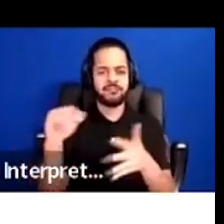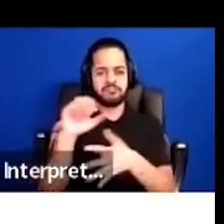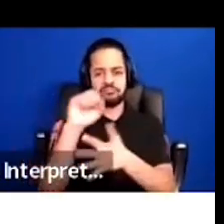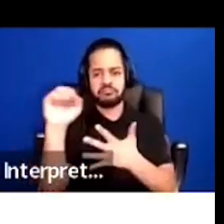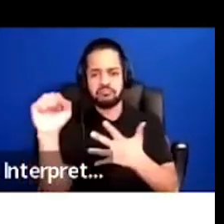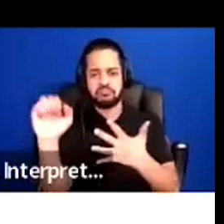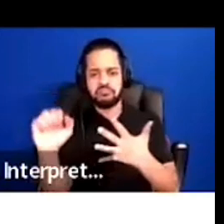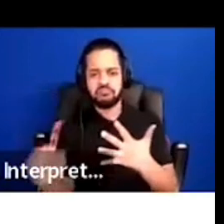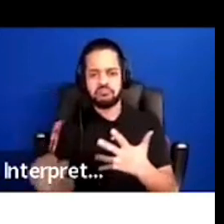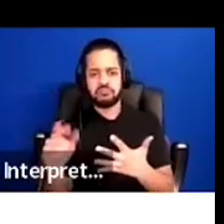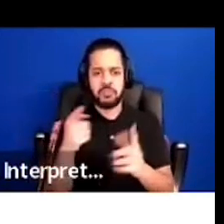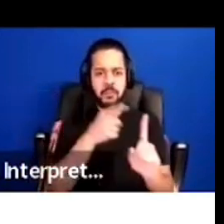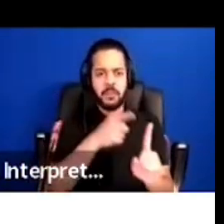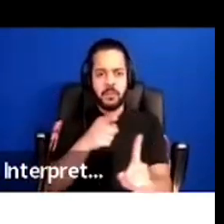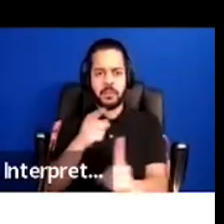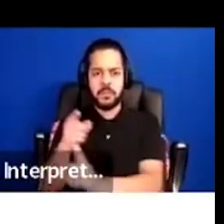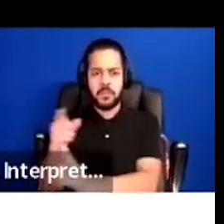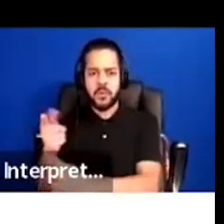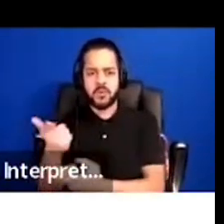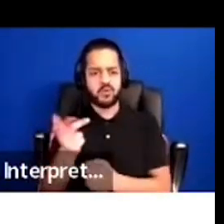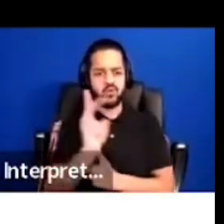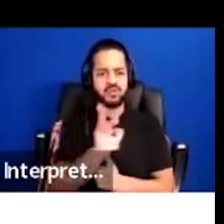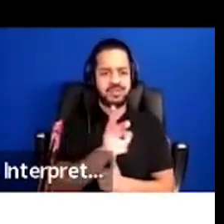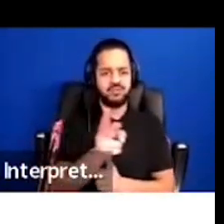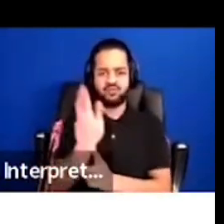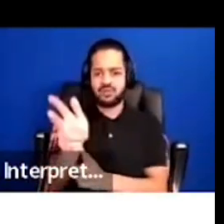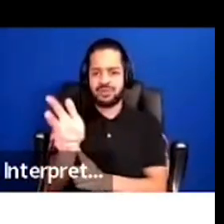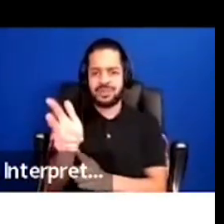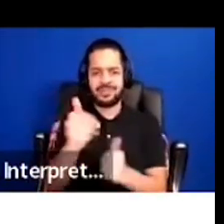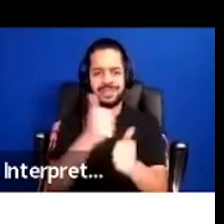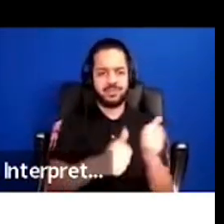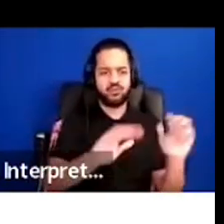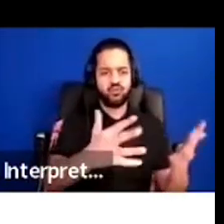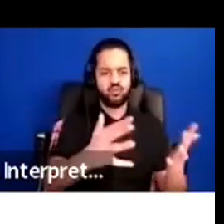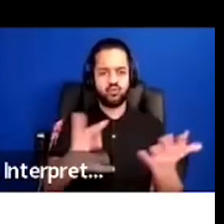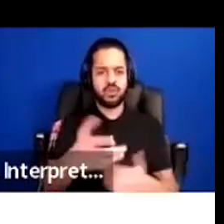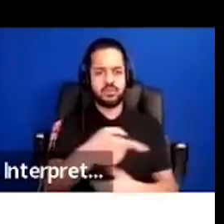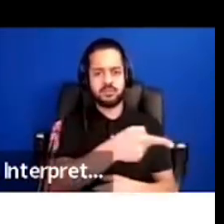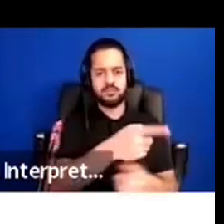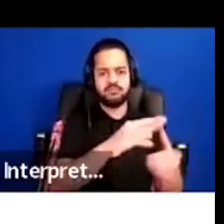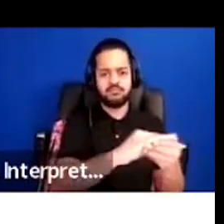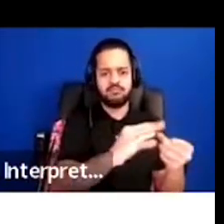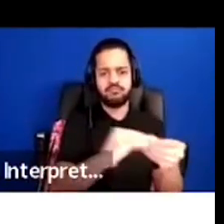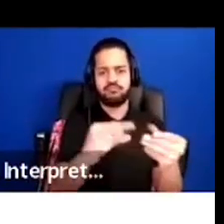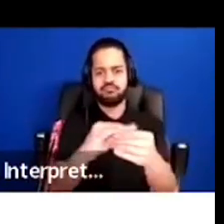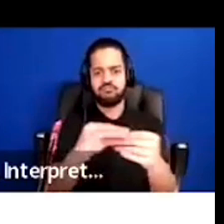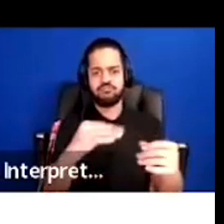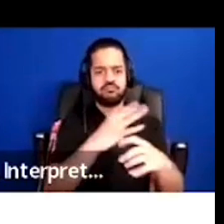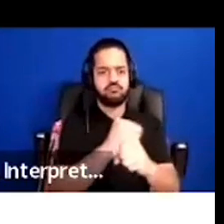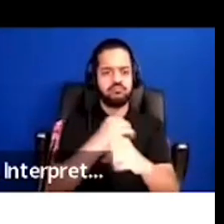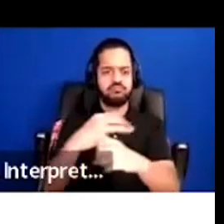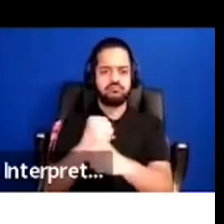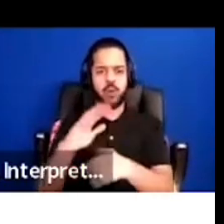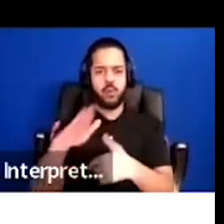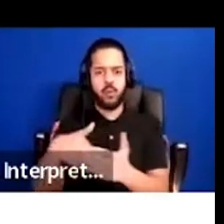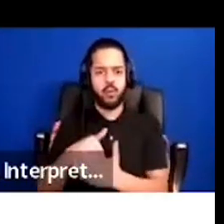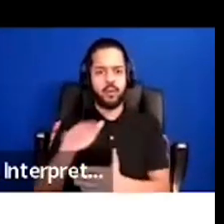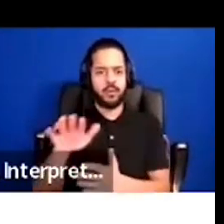spend 2 to 3 minutes when we come back as a large group to share the highlights